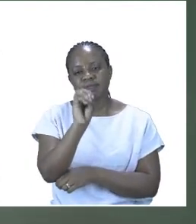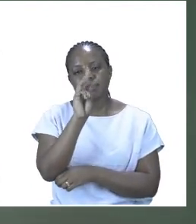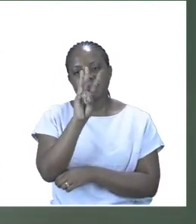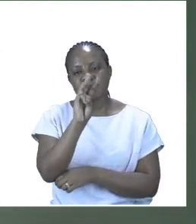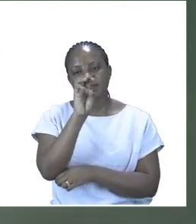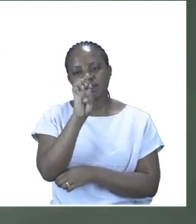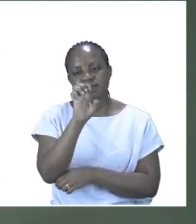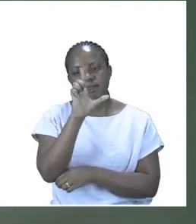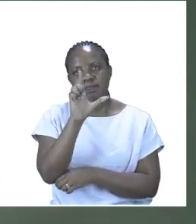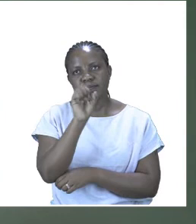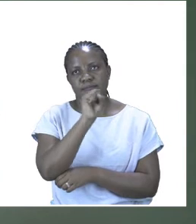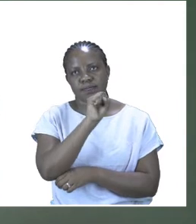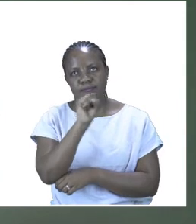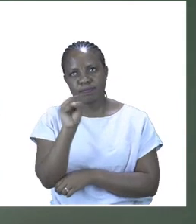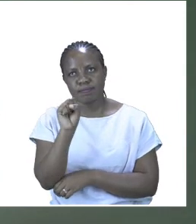A,